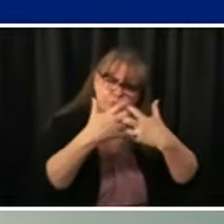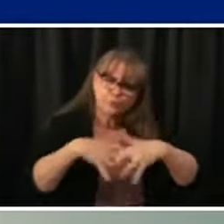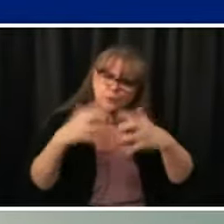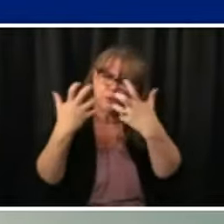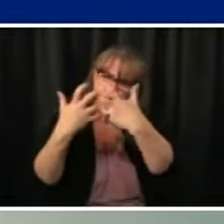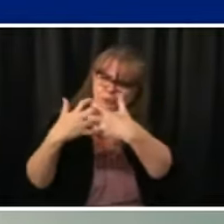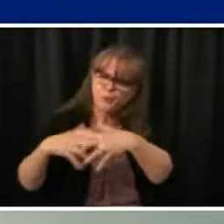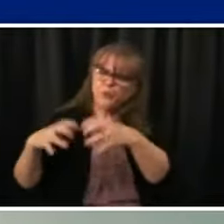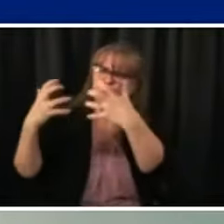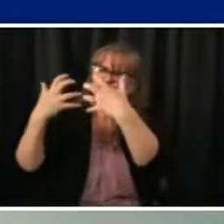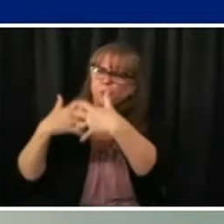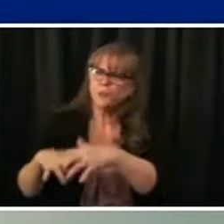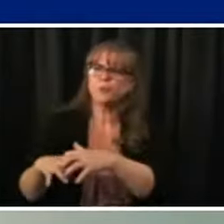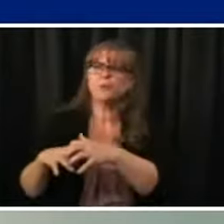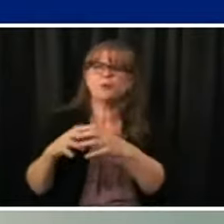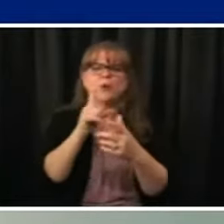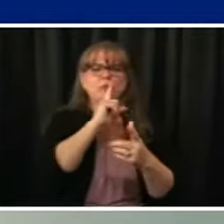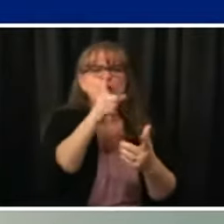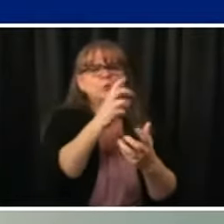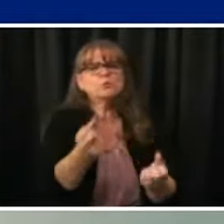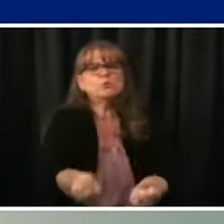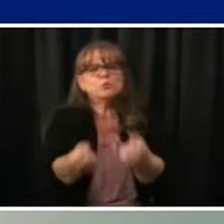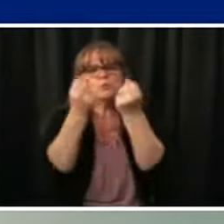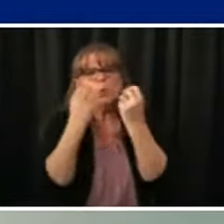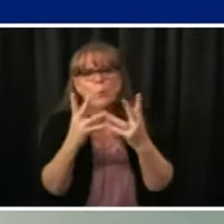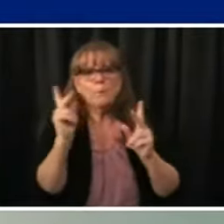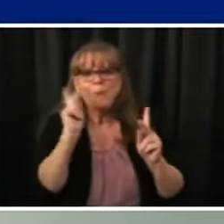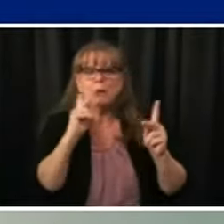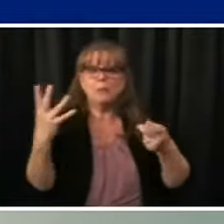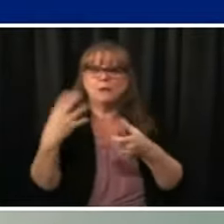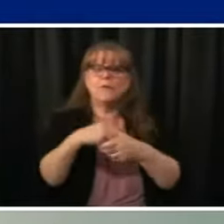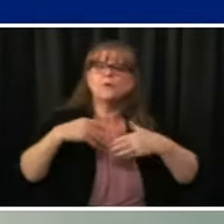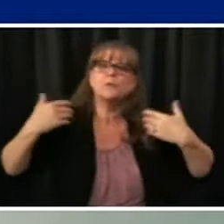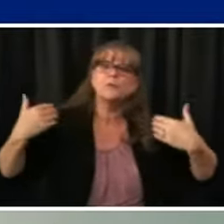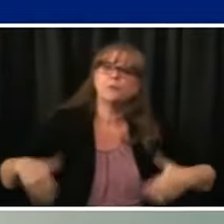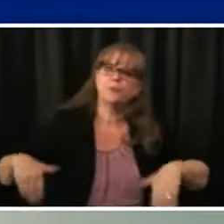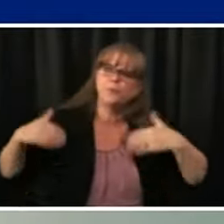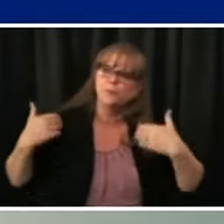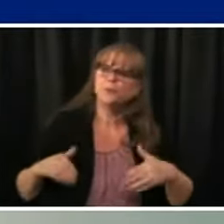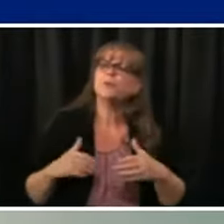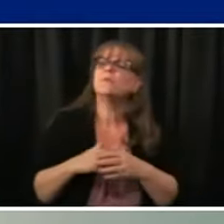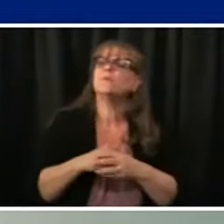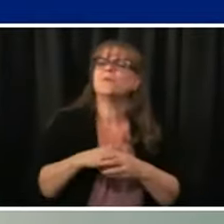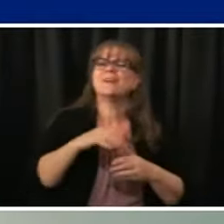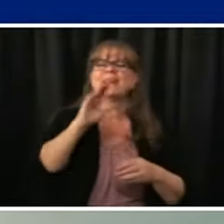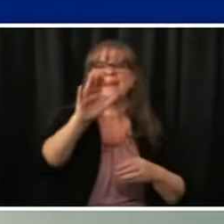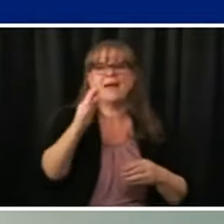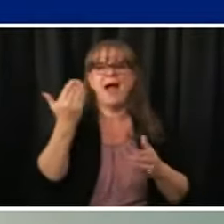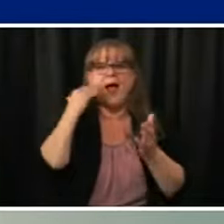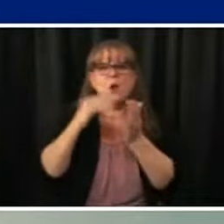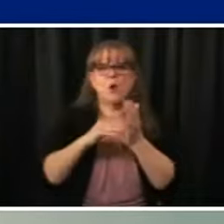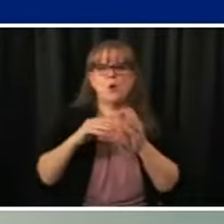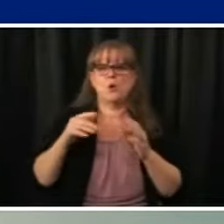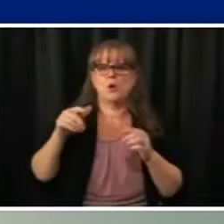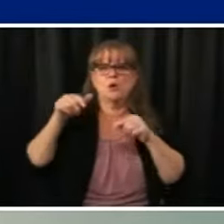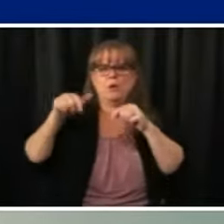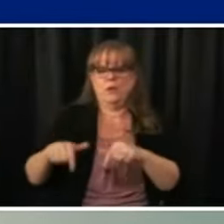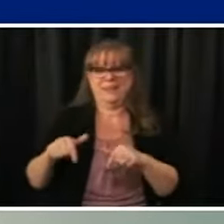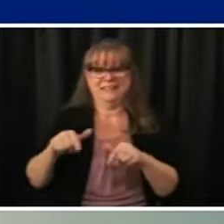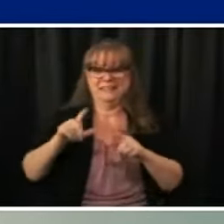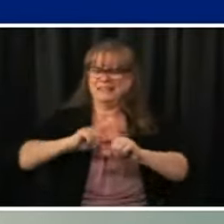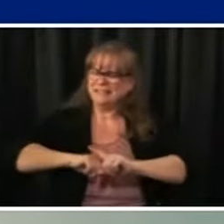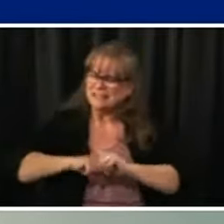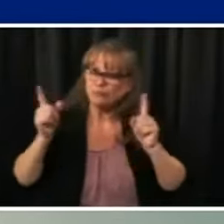It's not the I'm going to get the flu shot, like they say. This is different. One is we